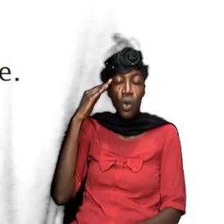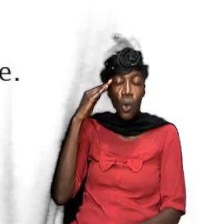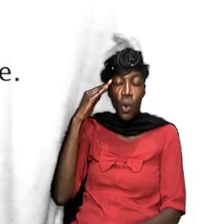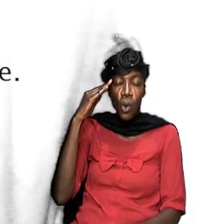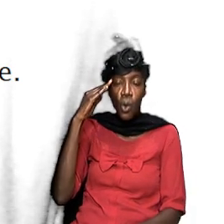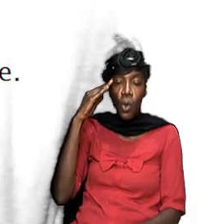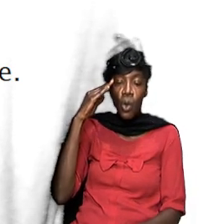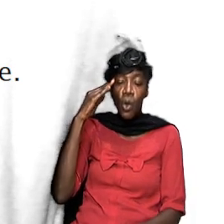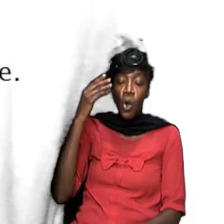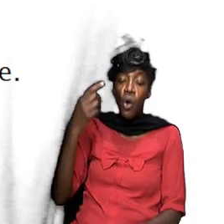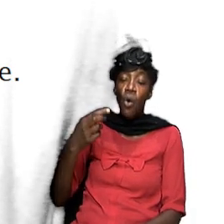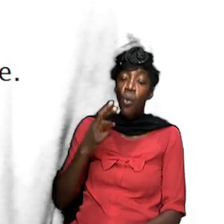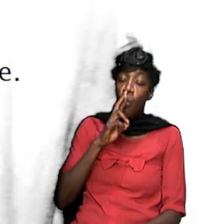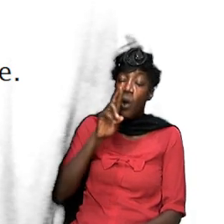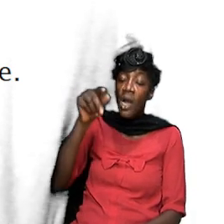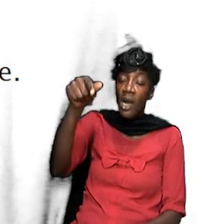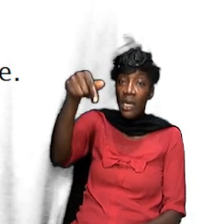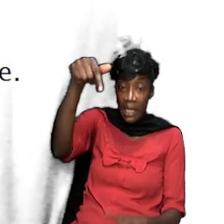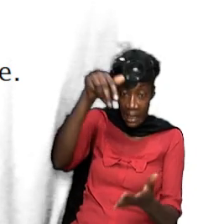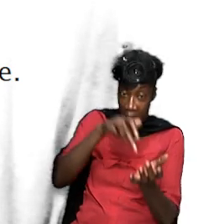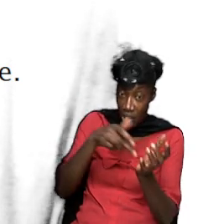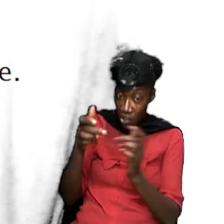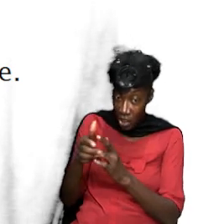his disciples.